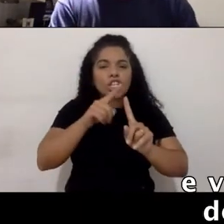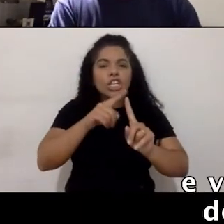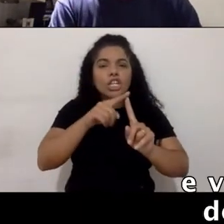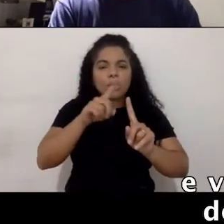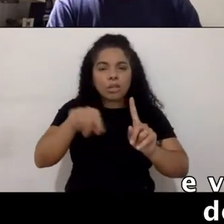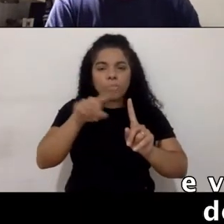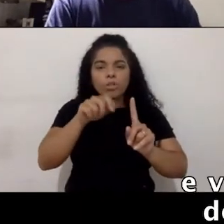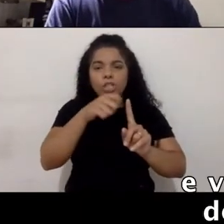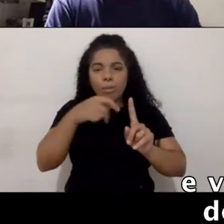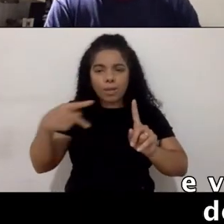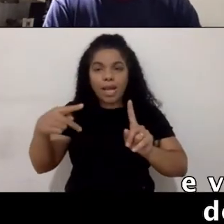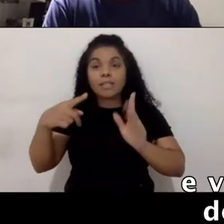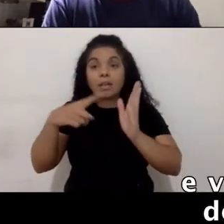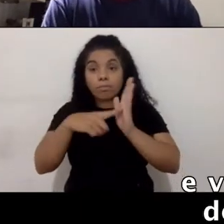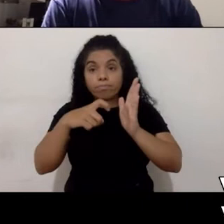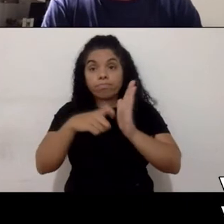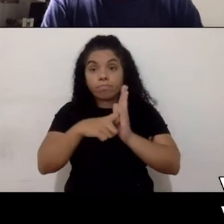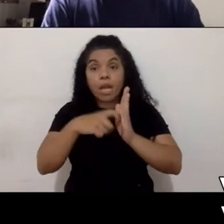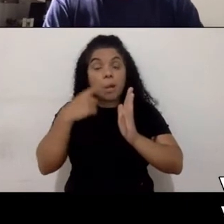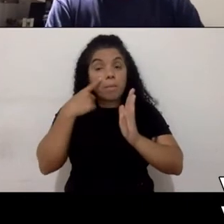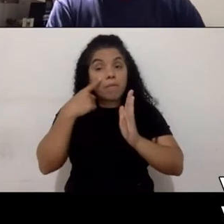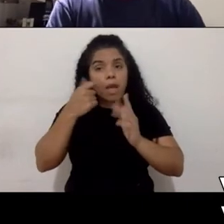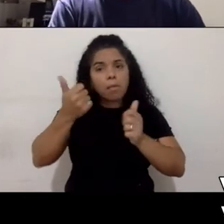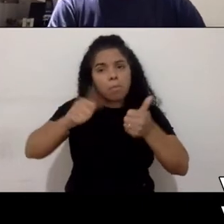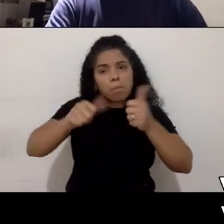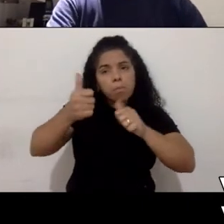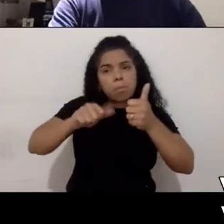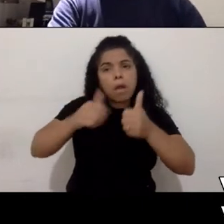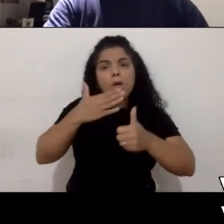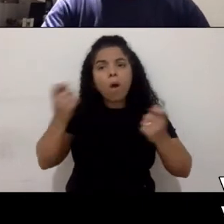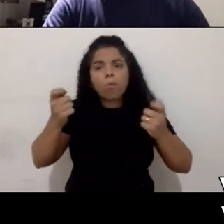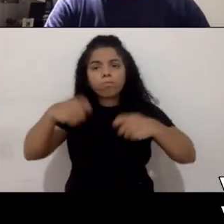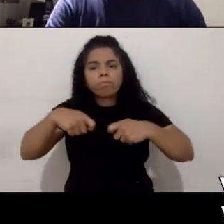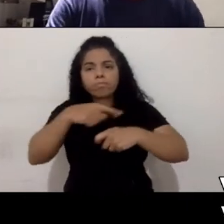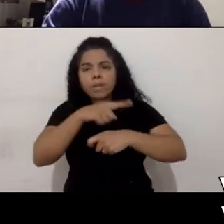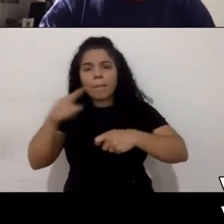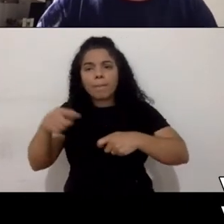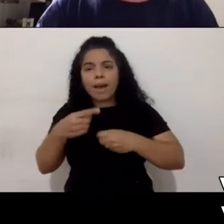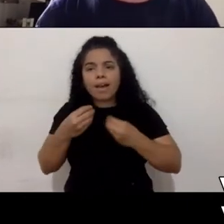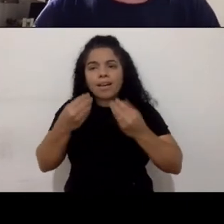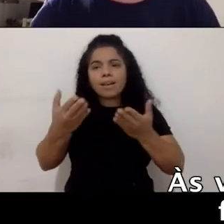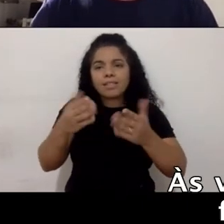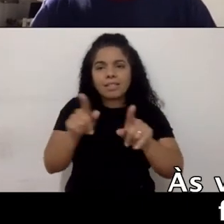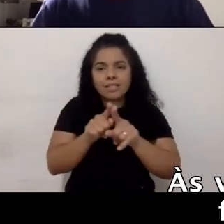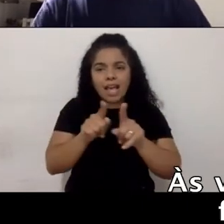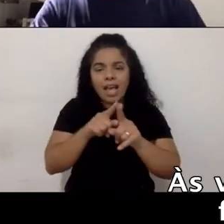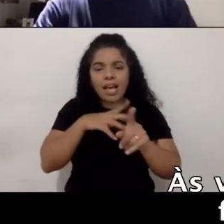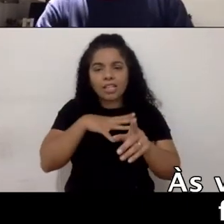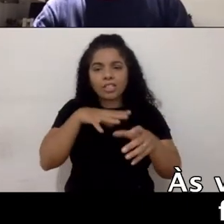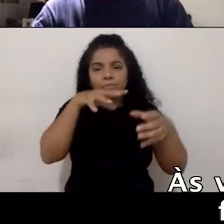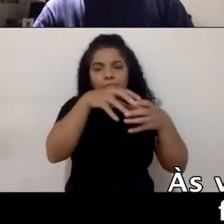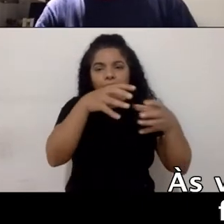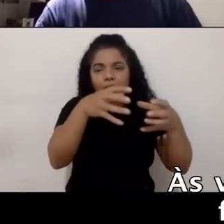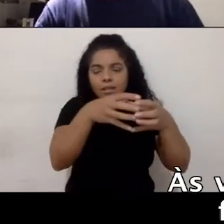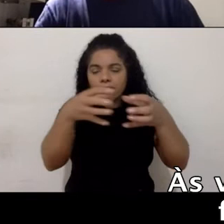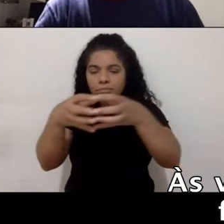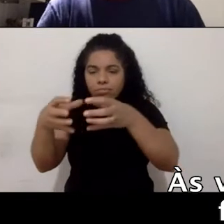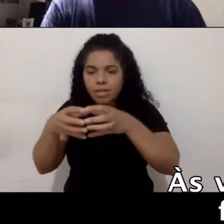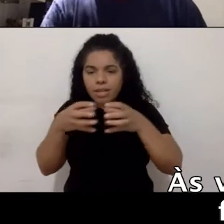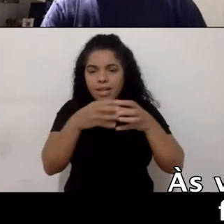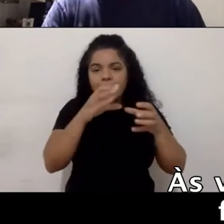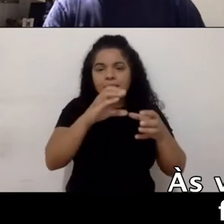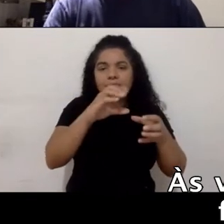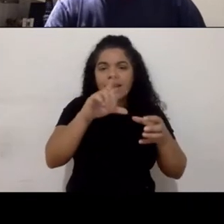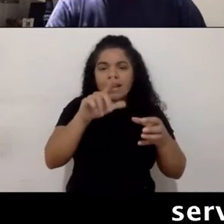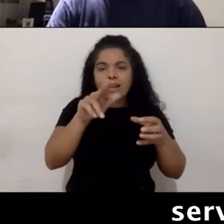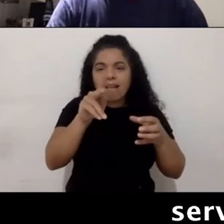capabilities that we need to provide to those. Container clusters versus virtual machines versus physical servers. In some case, they need physical servers. And so we have to